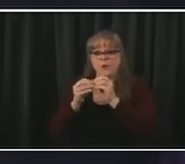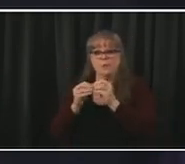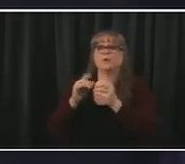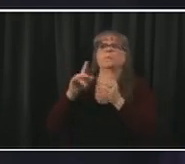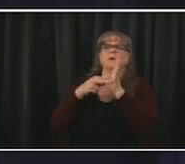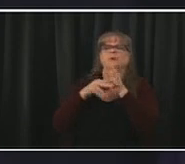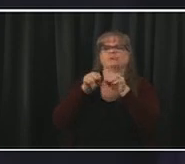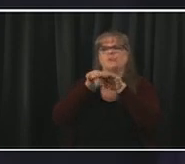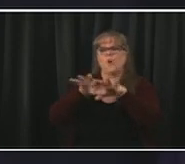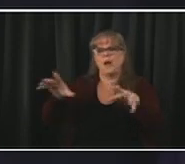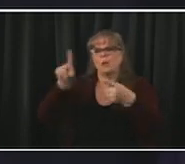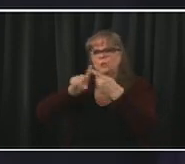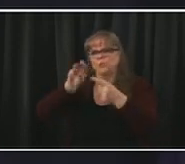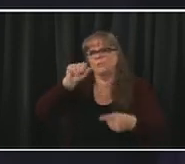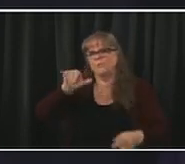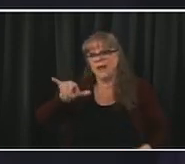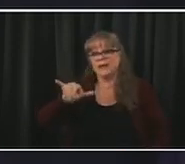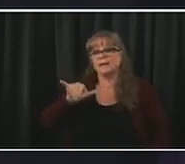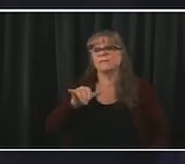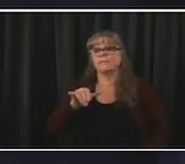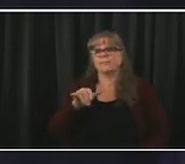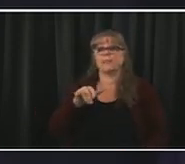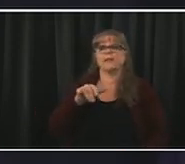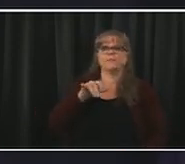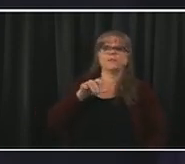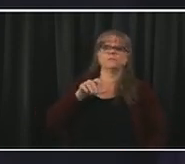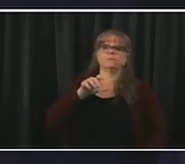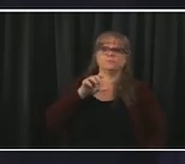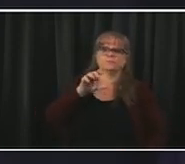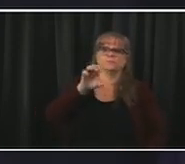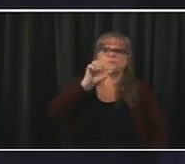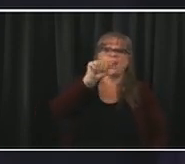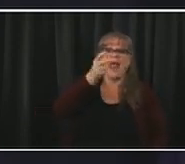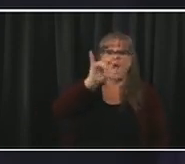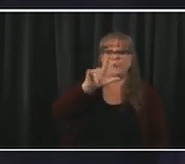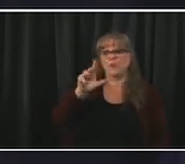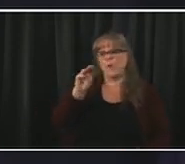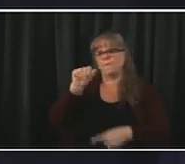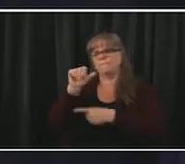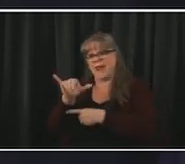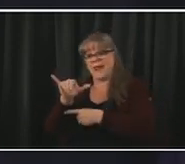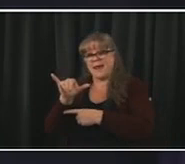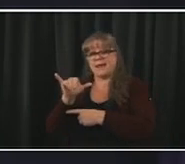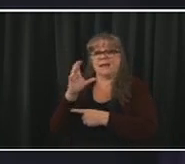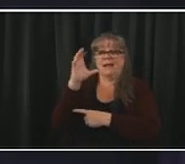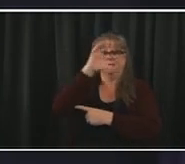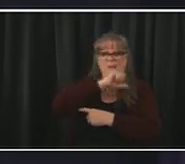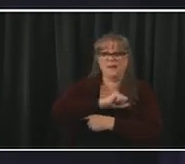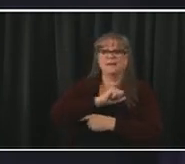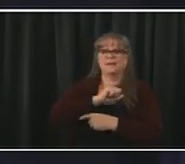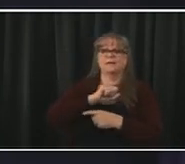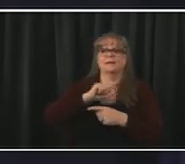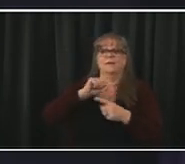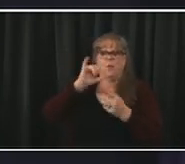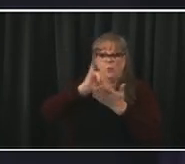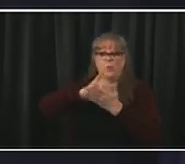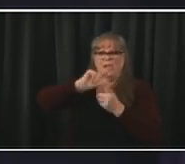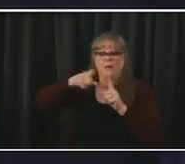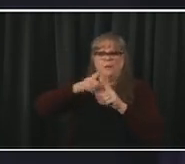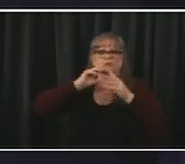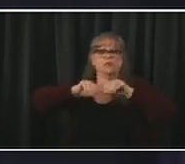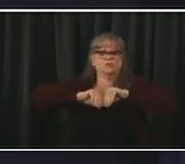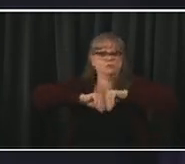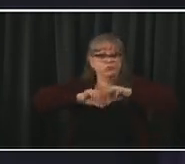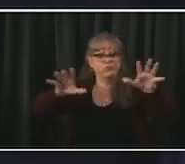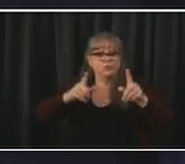time frame, mid-April to mid-May, you kind of have the outside bounds of when the general public will have access to the vaccine. No more